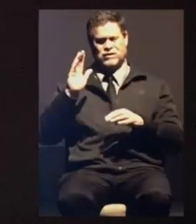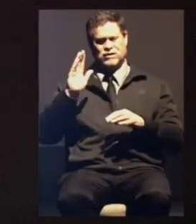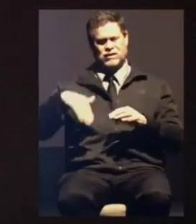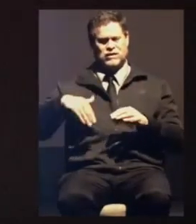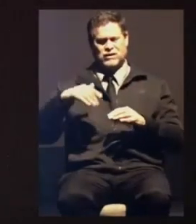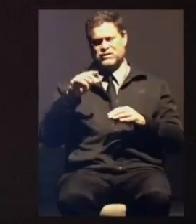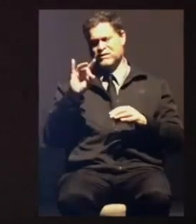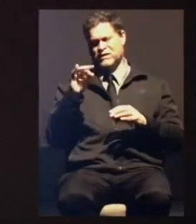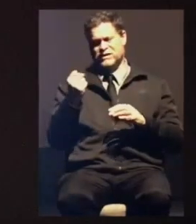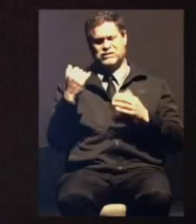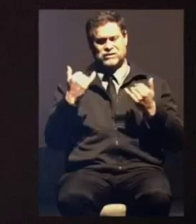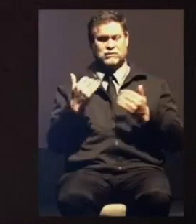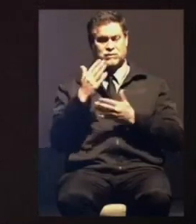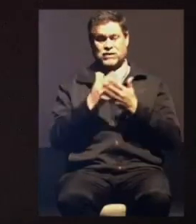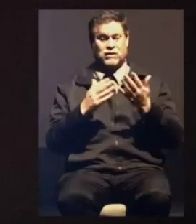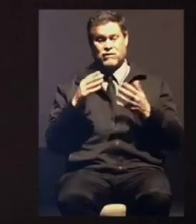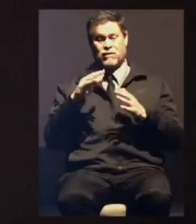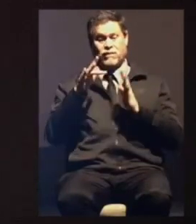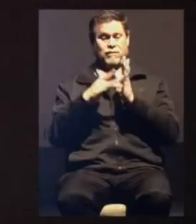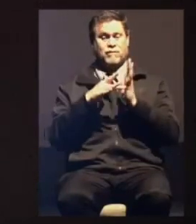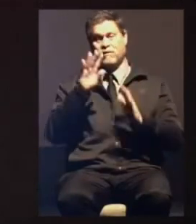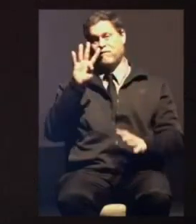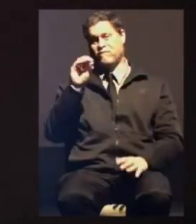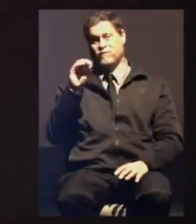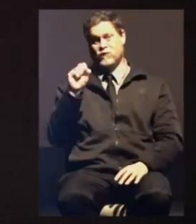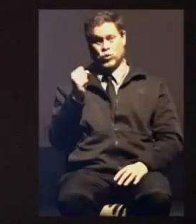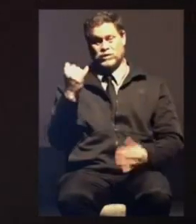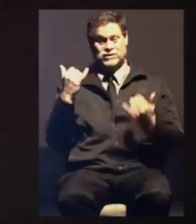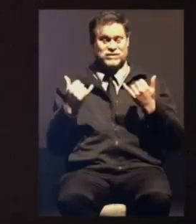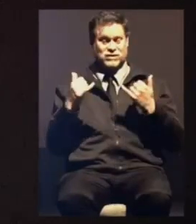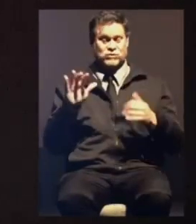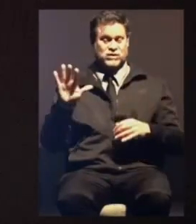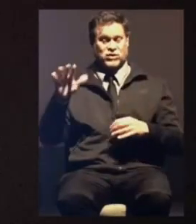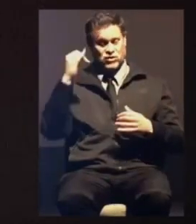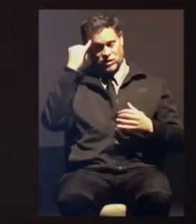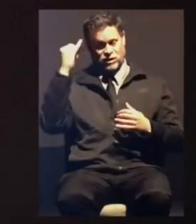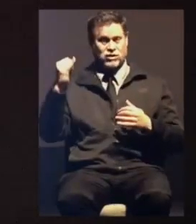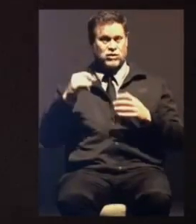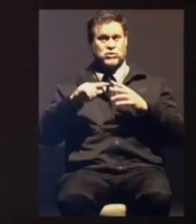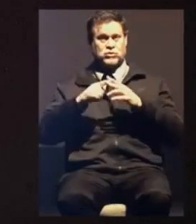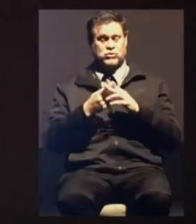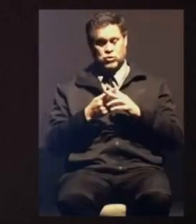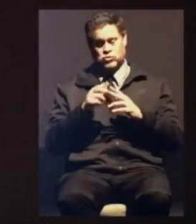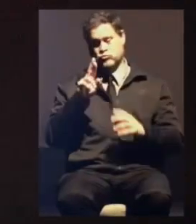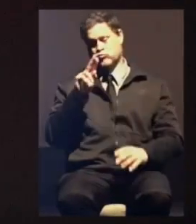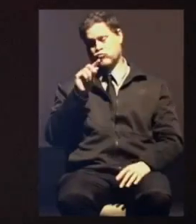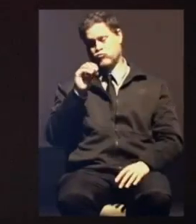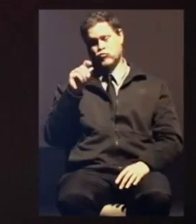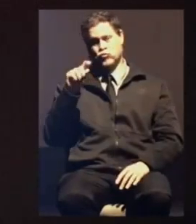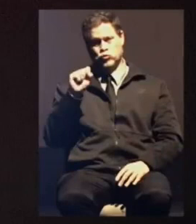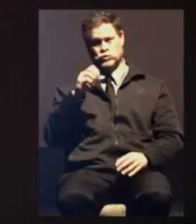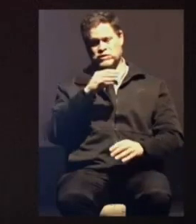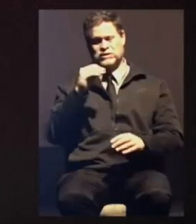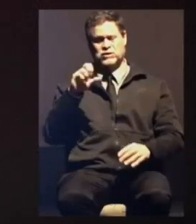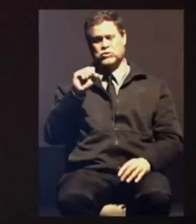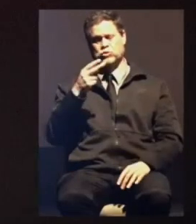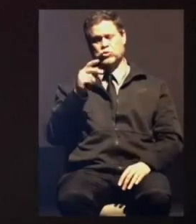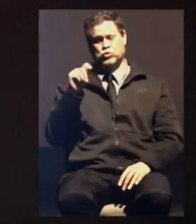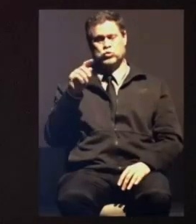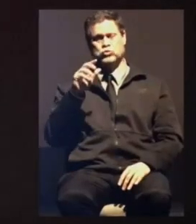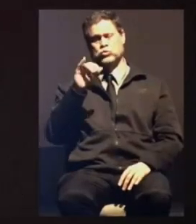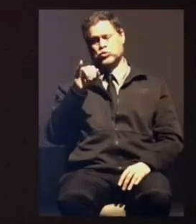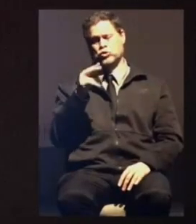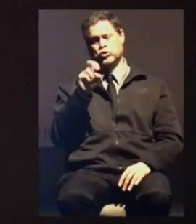little buddies now are in their mid-40s. It was their idea to start Roots and Shoots, a program that Jane Goodall was